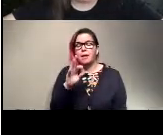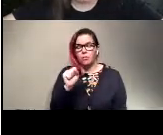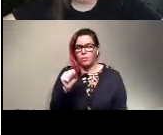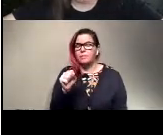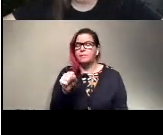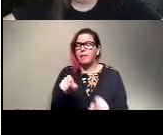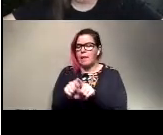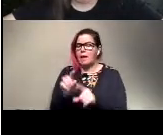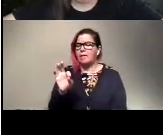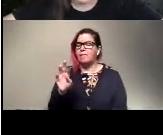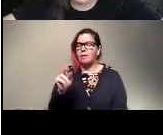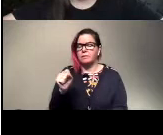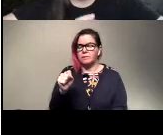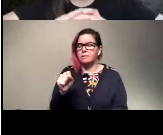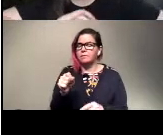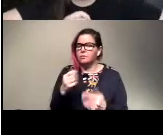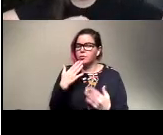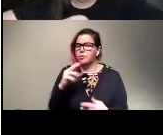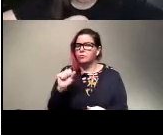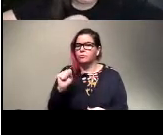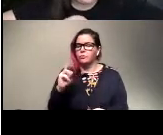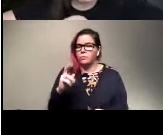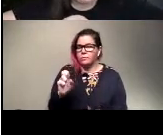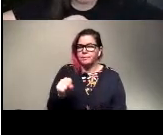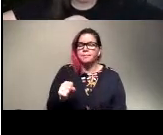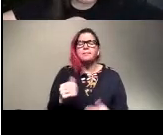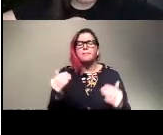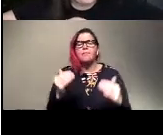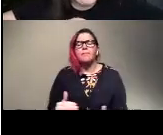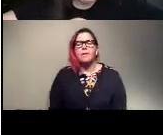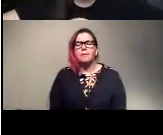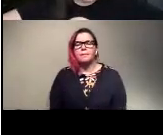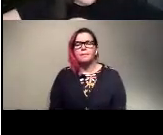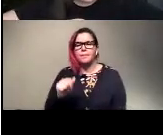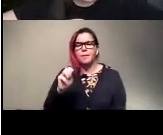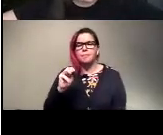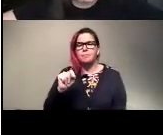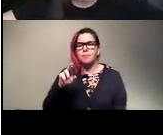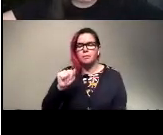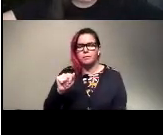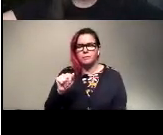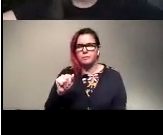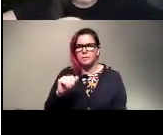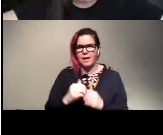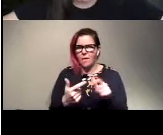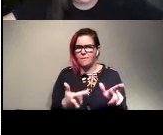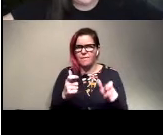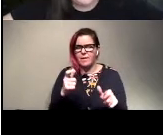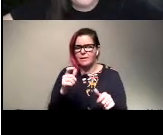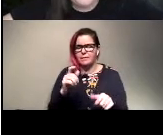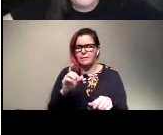great source of antibiotics. Awesome, thanks. The next question is from Amara. How fast do bacteria tend to